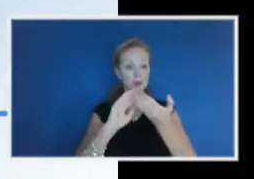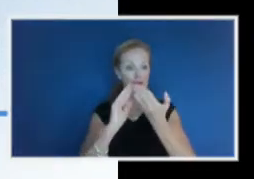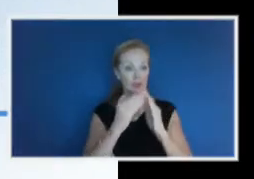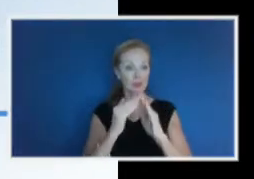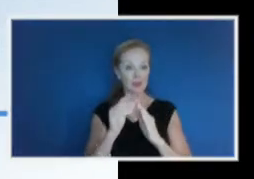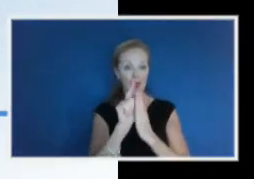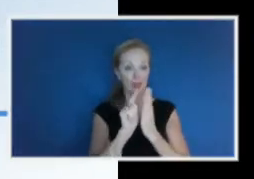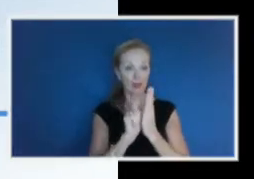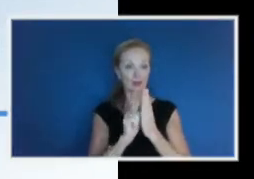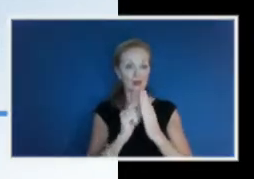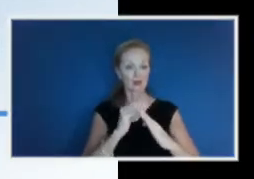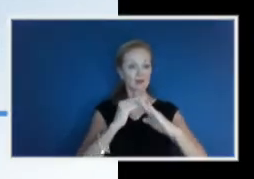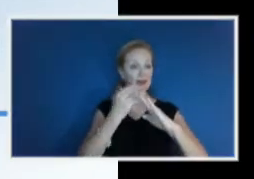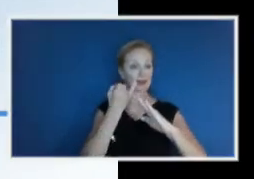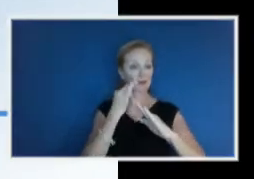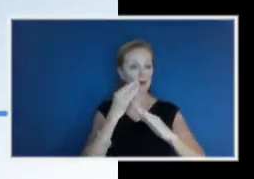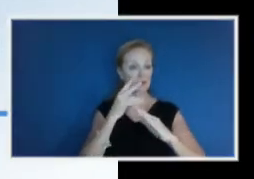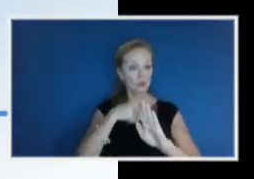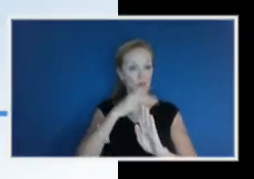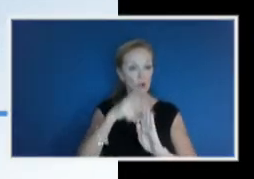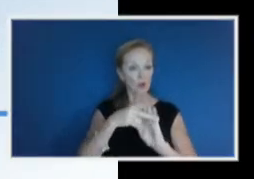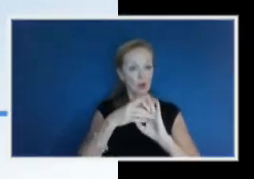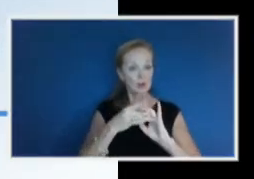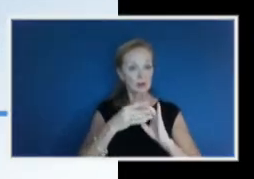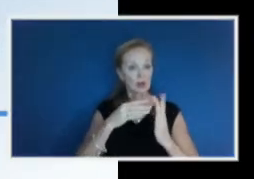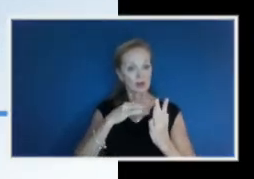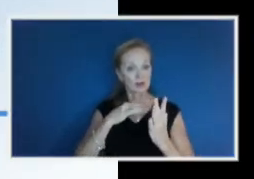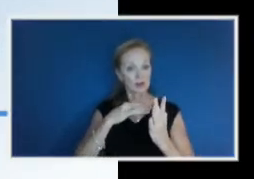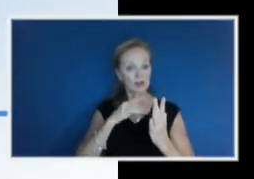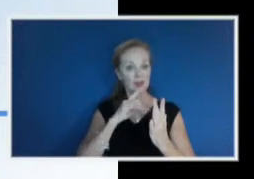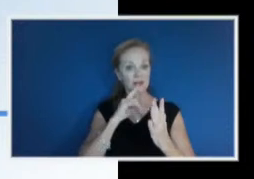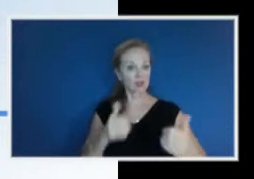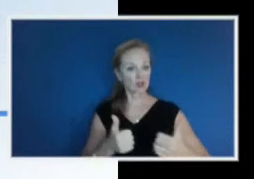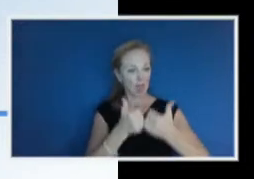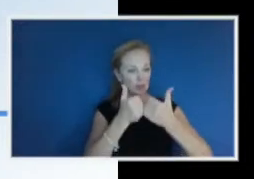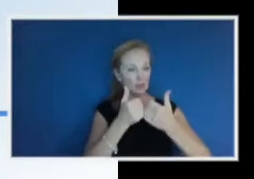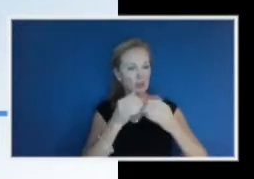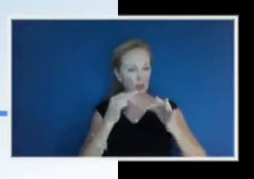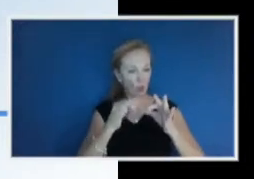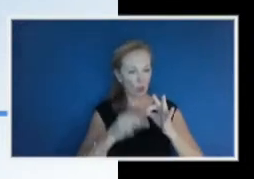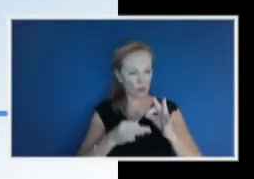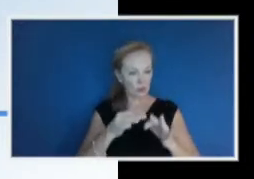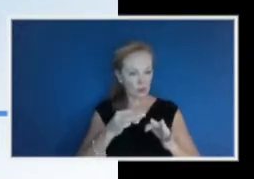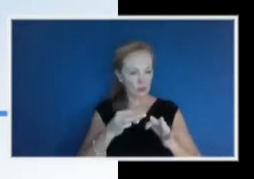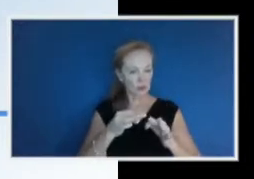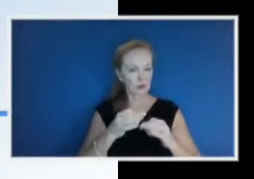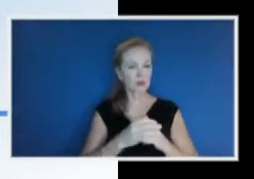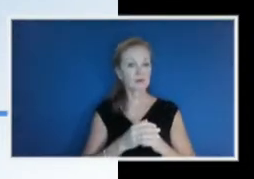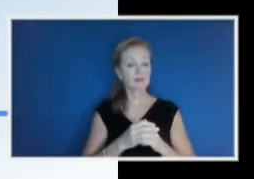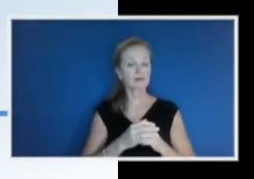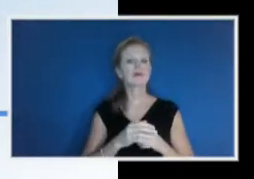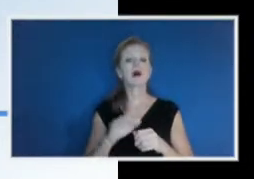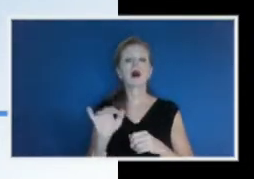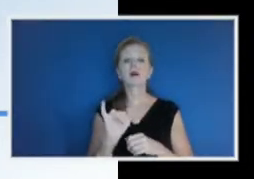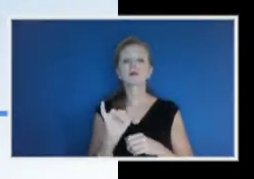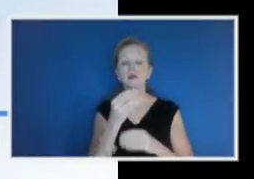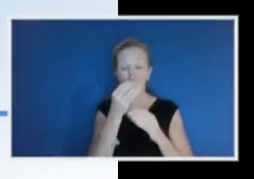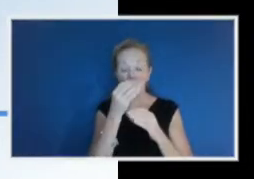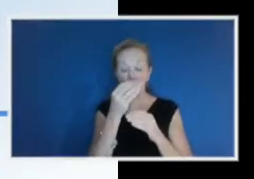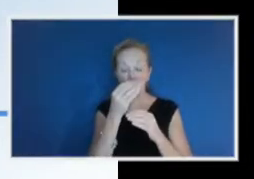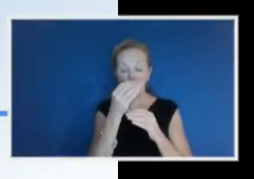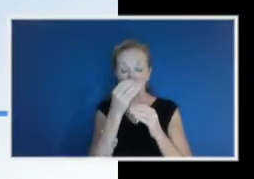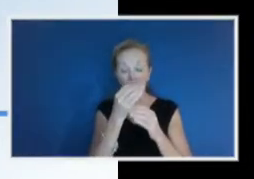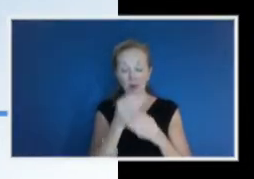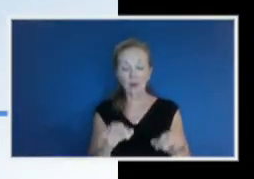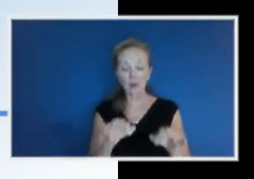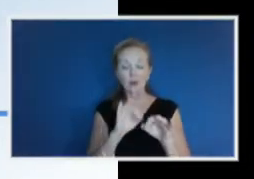defense if a program based on the study is challenged in court. It's also important to be sure that your study fits